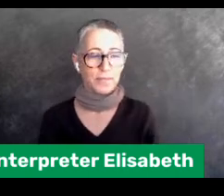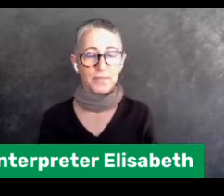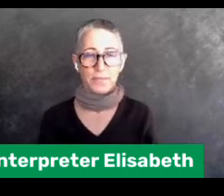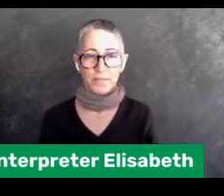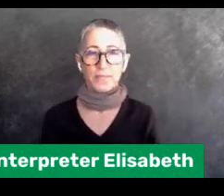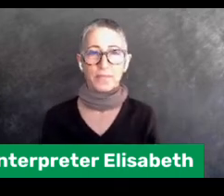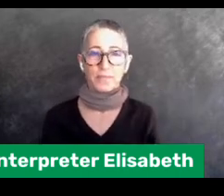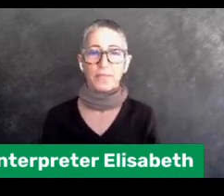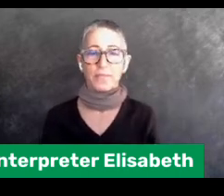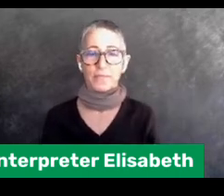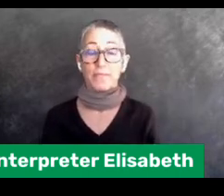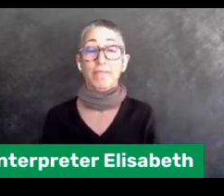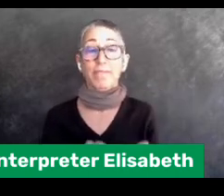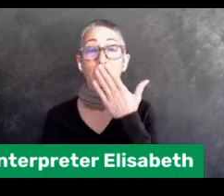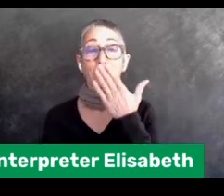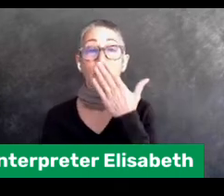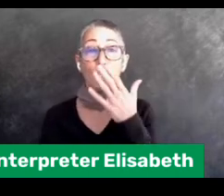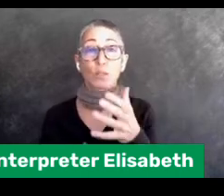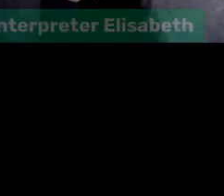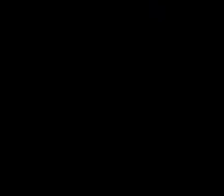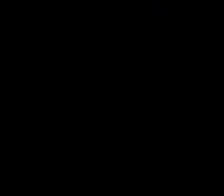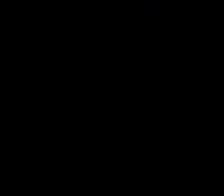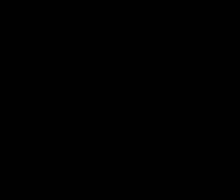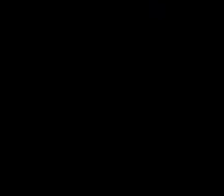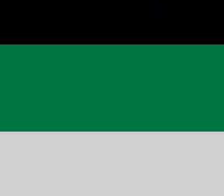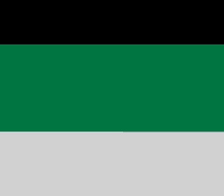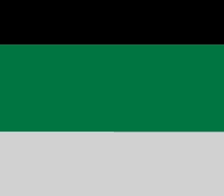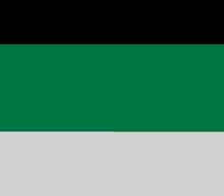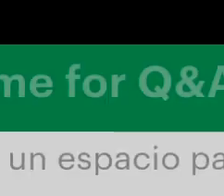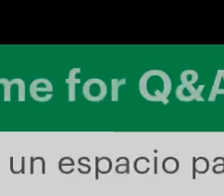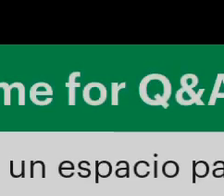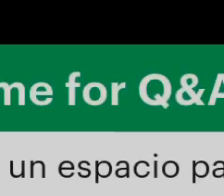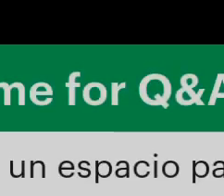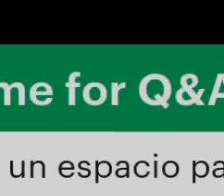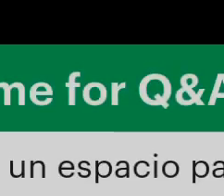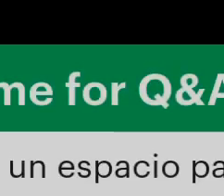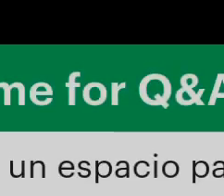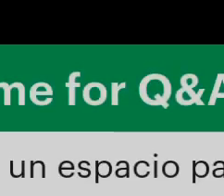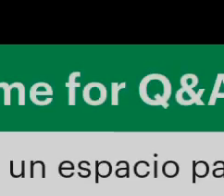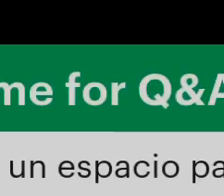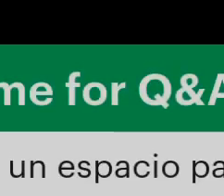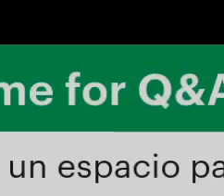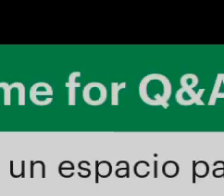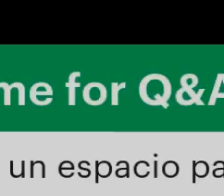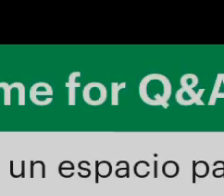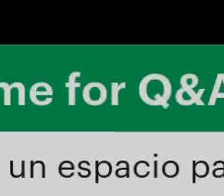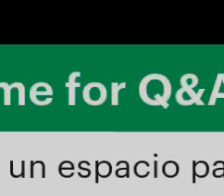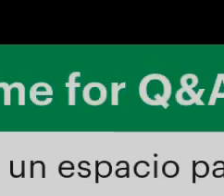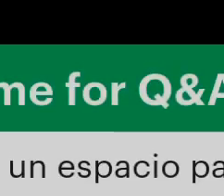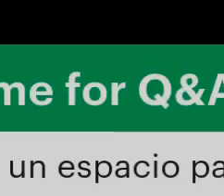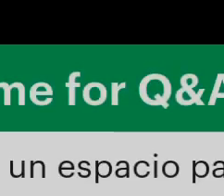All right, thank you guys so much for joining us, and we will be taking some questions now.